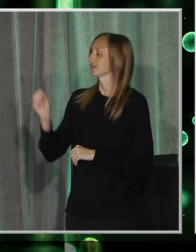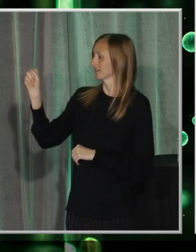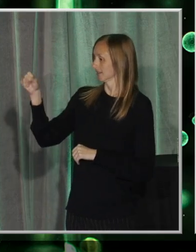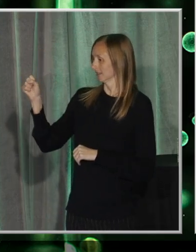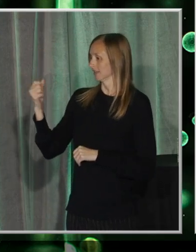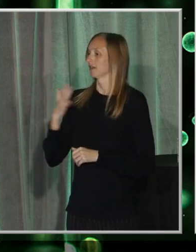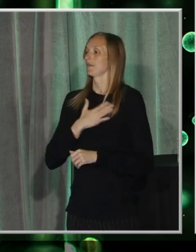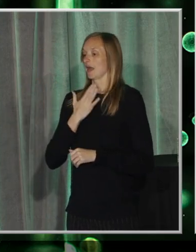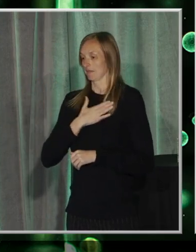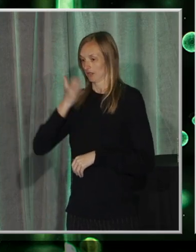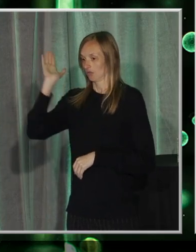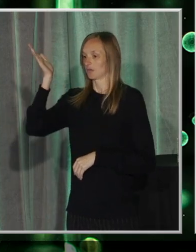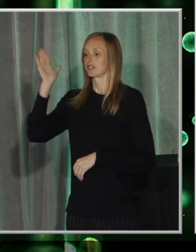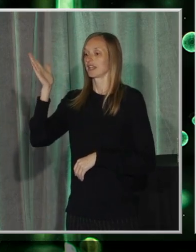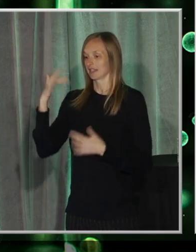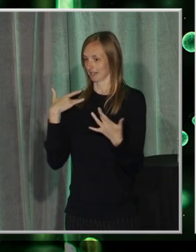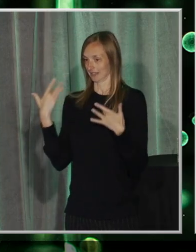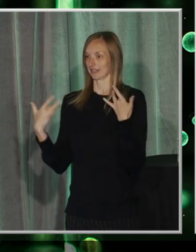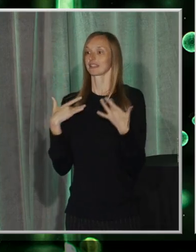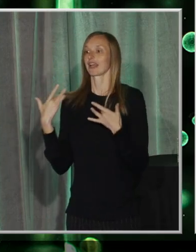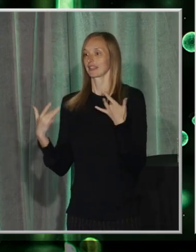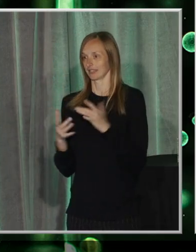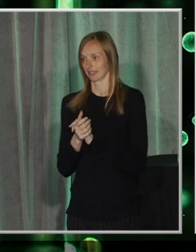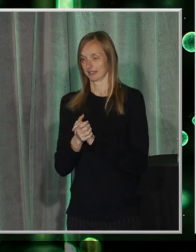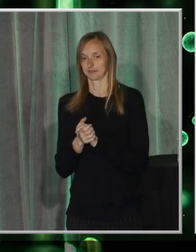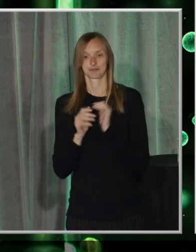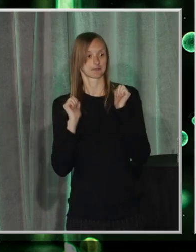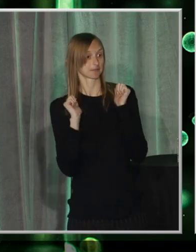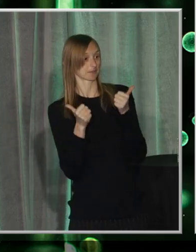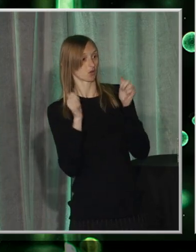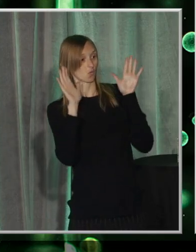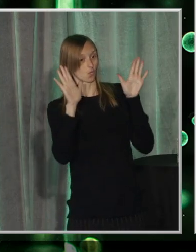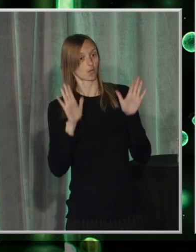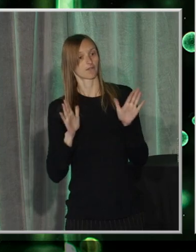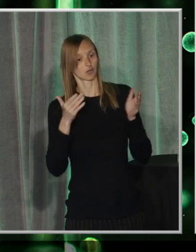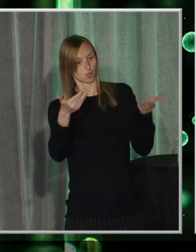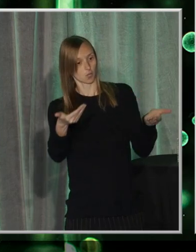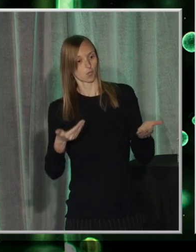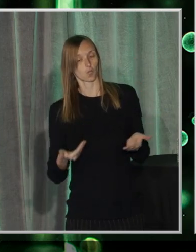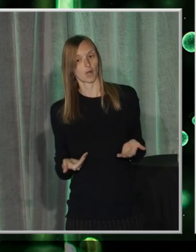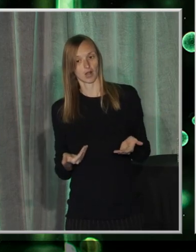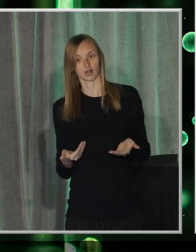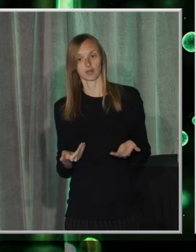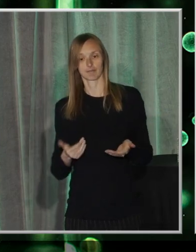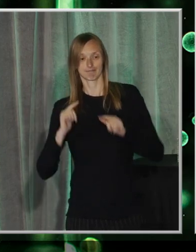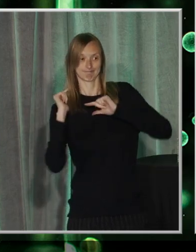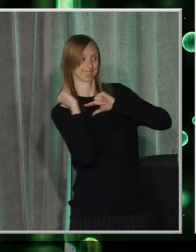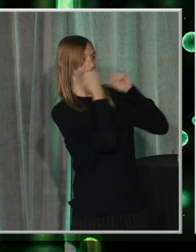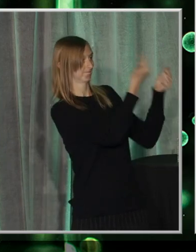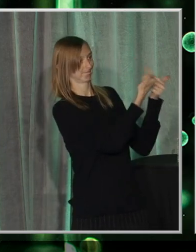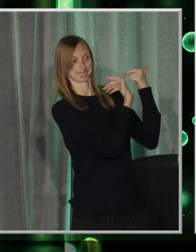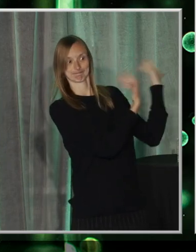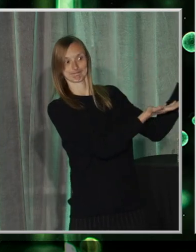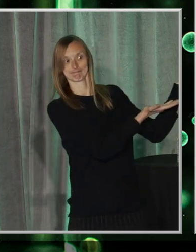I'm happy to present and excited. Wonderful. Well, welcome. The stage is yours.